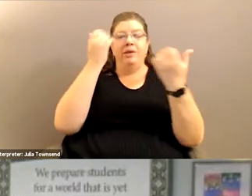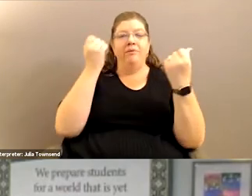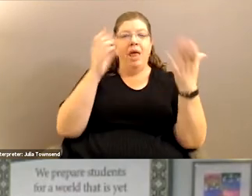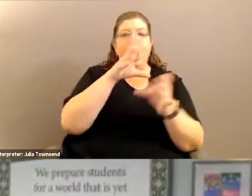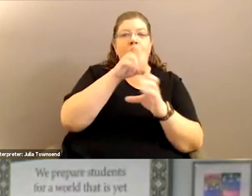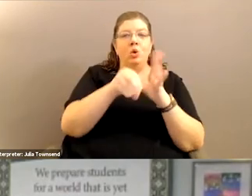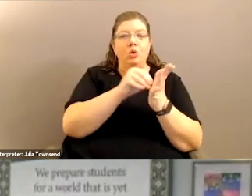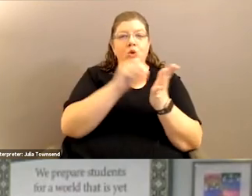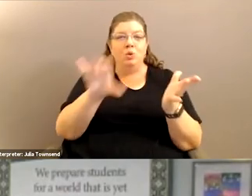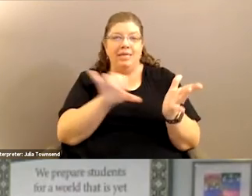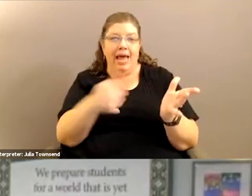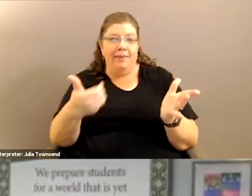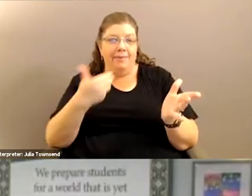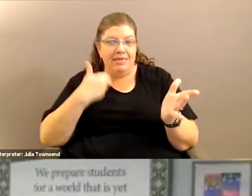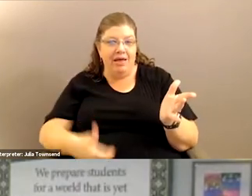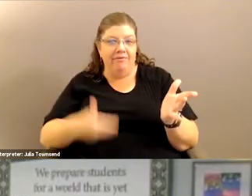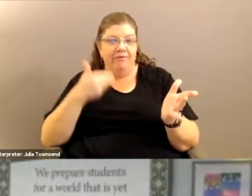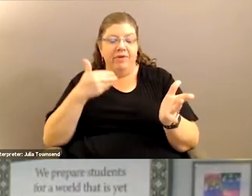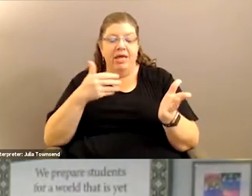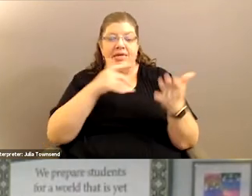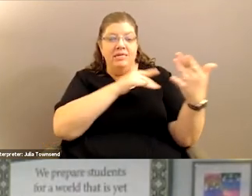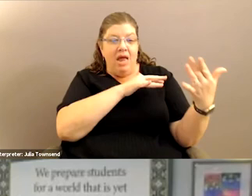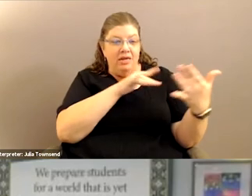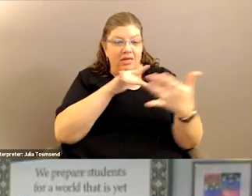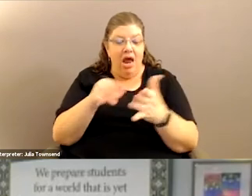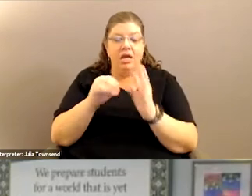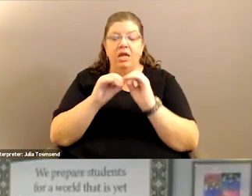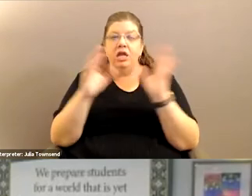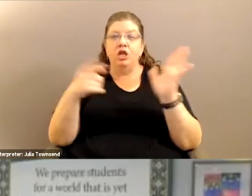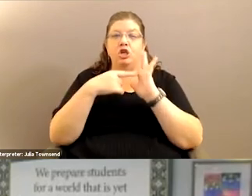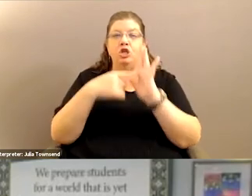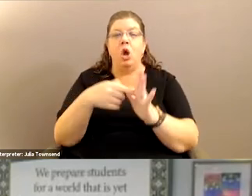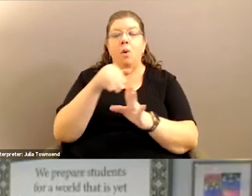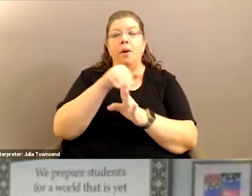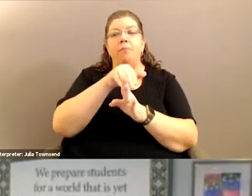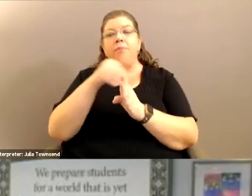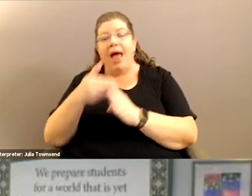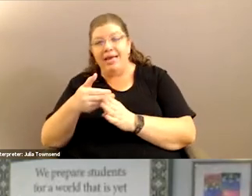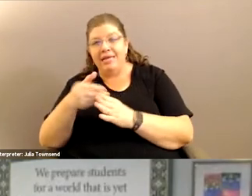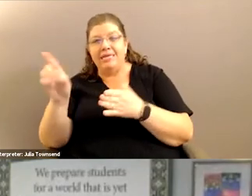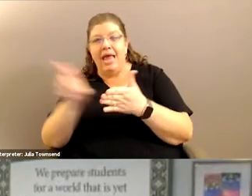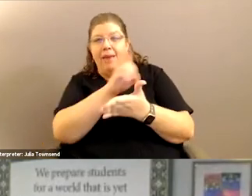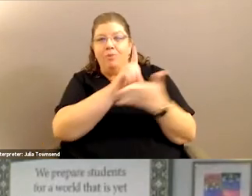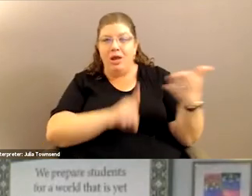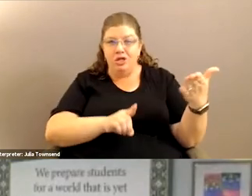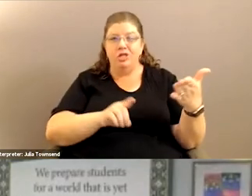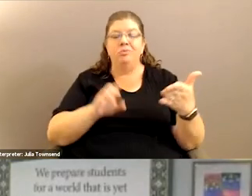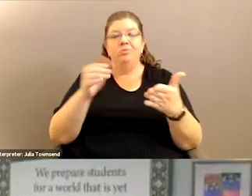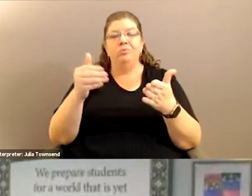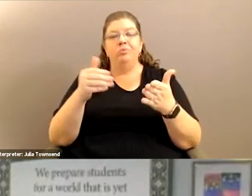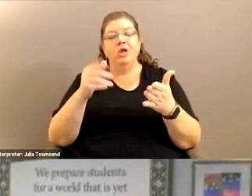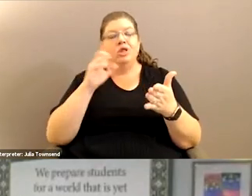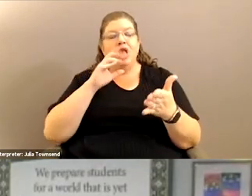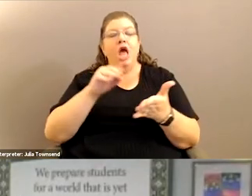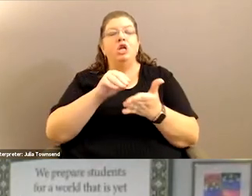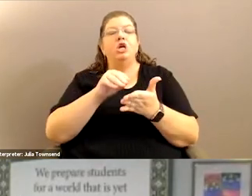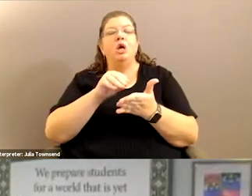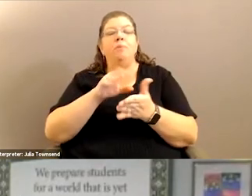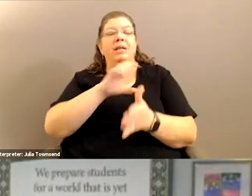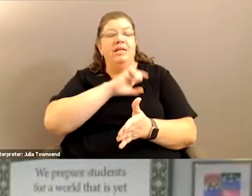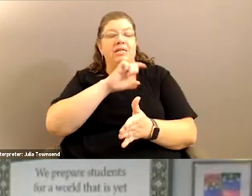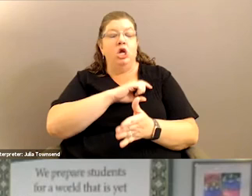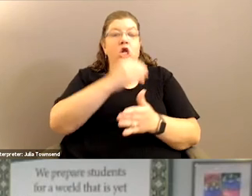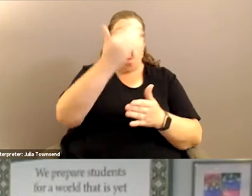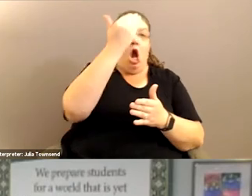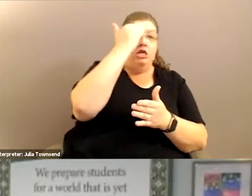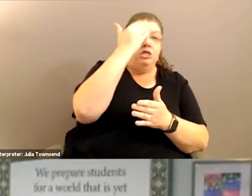like myself studies done clearly show the biases and prejudices that police officers consciously and subconsciously operate